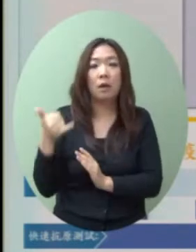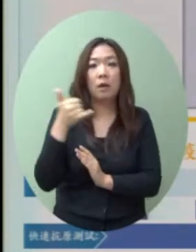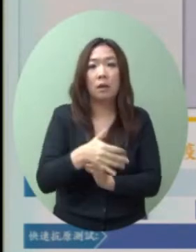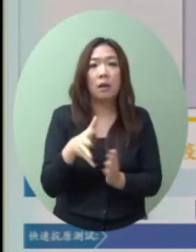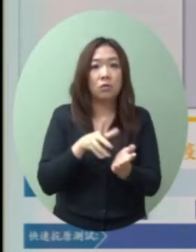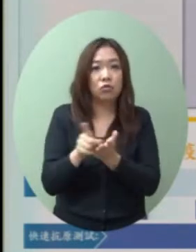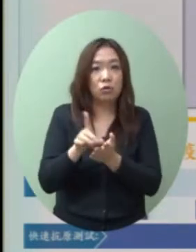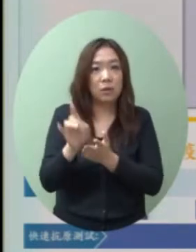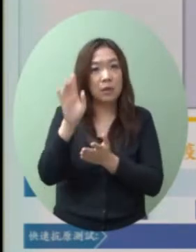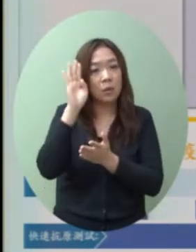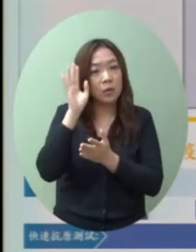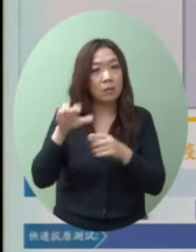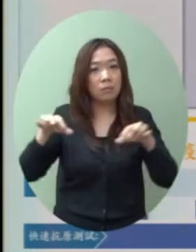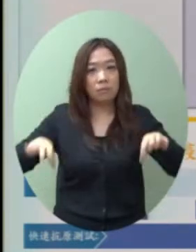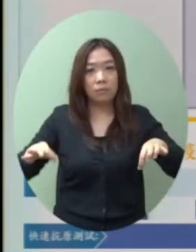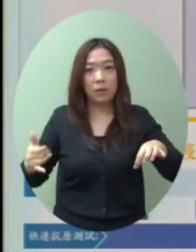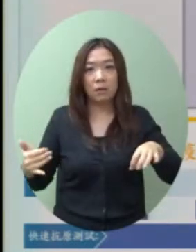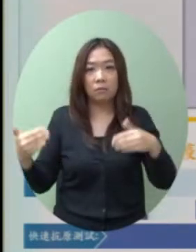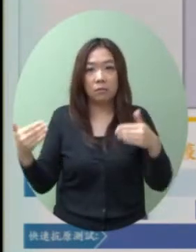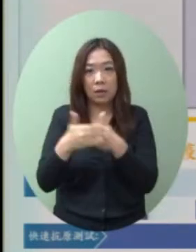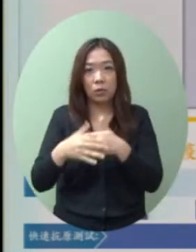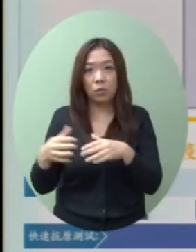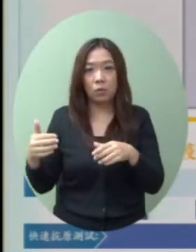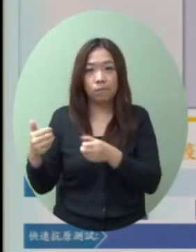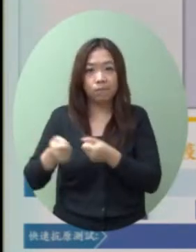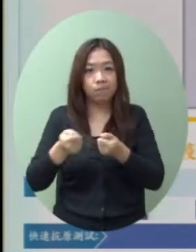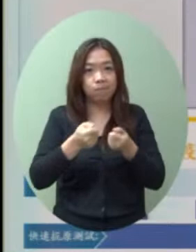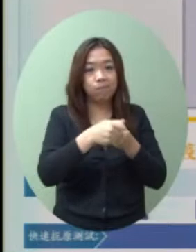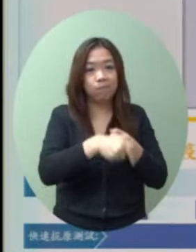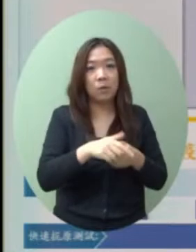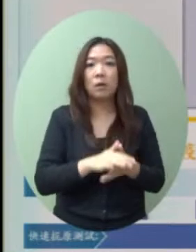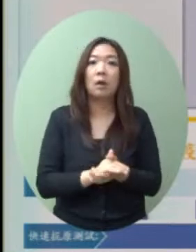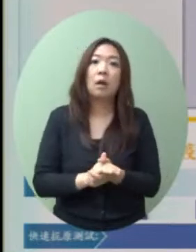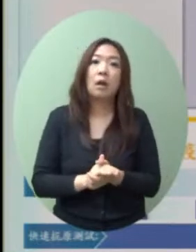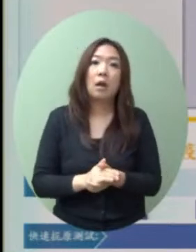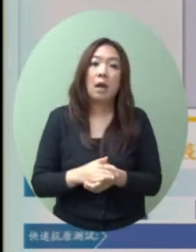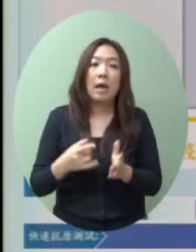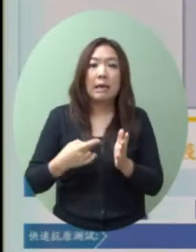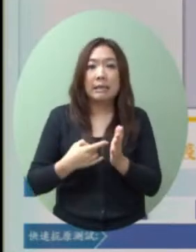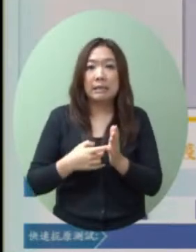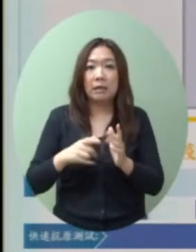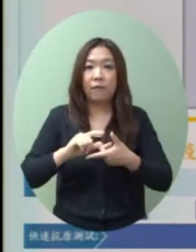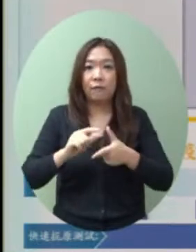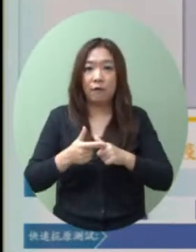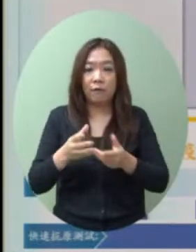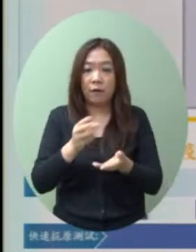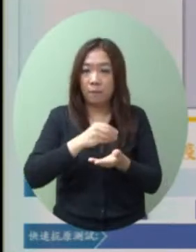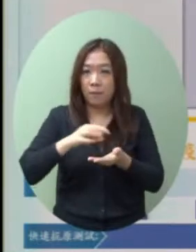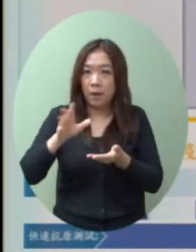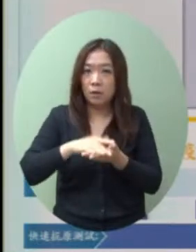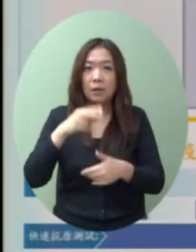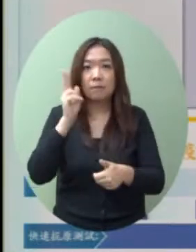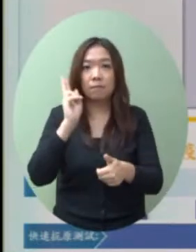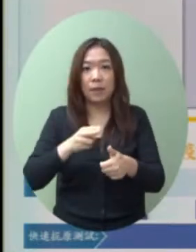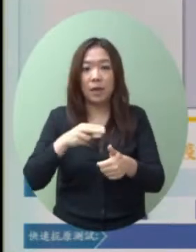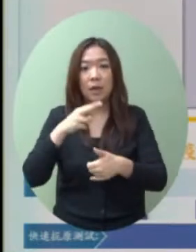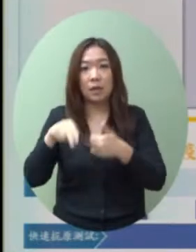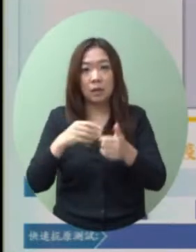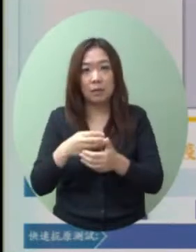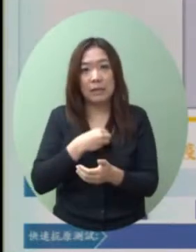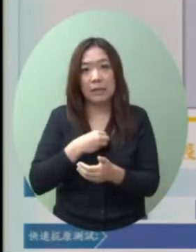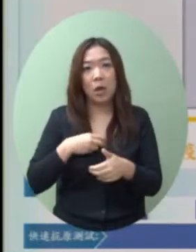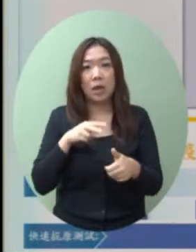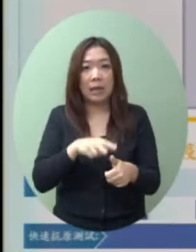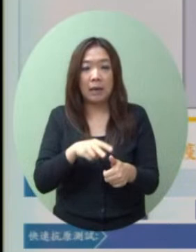channel to complete relevant checkings, and they will board a point-to-point transportation to